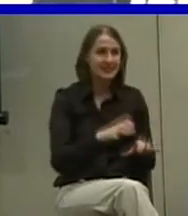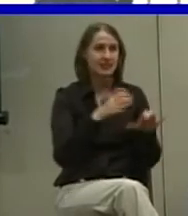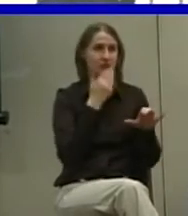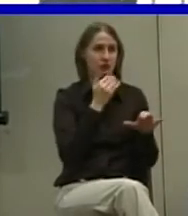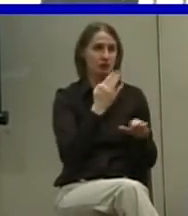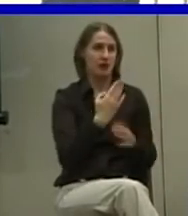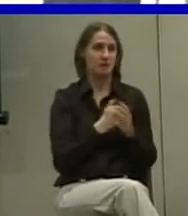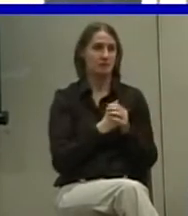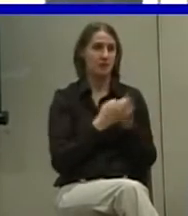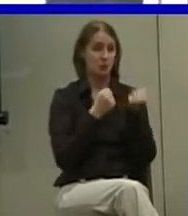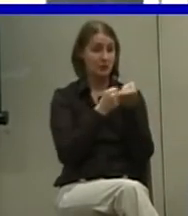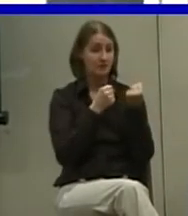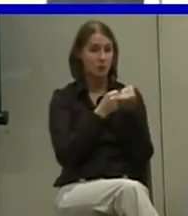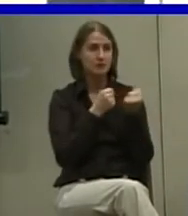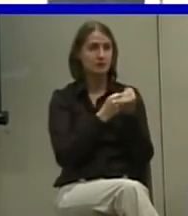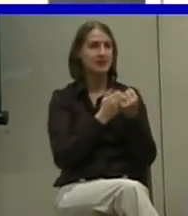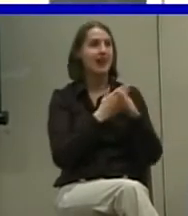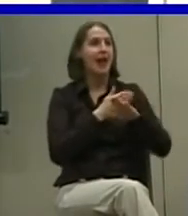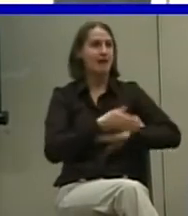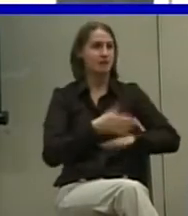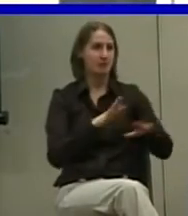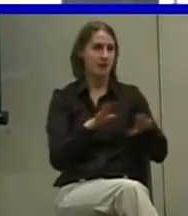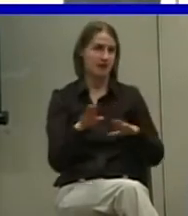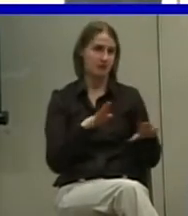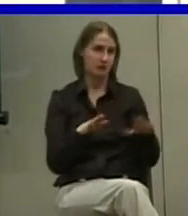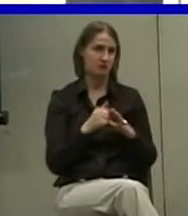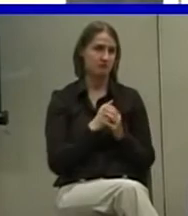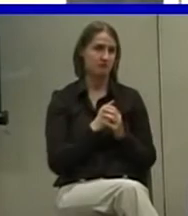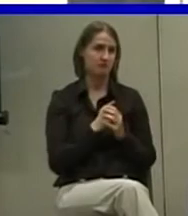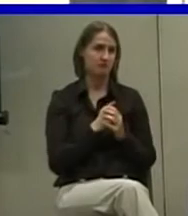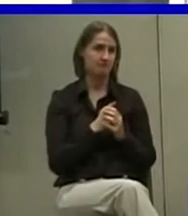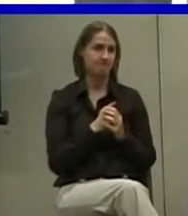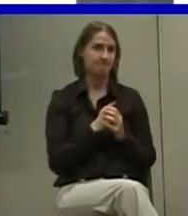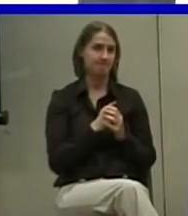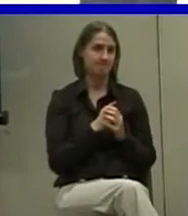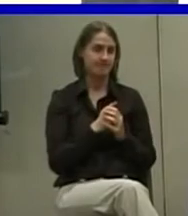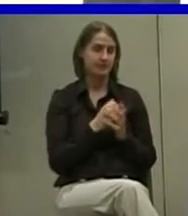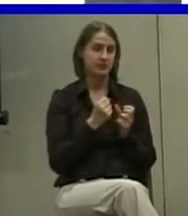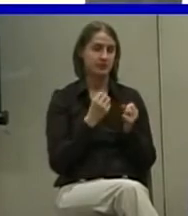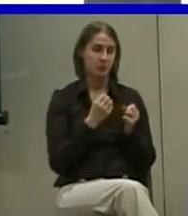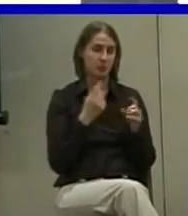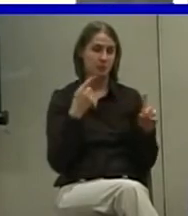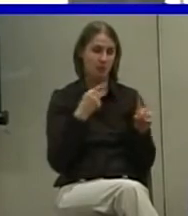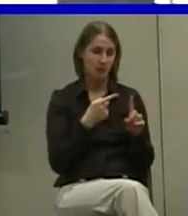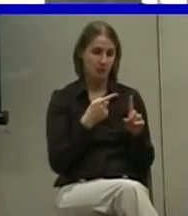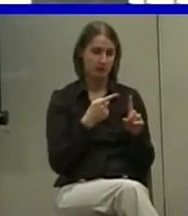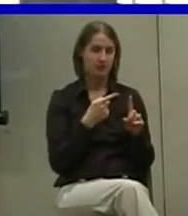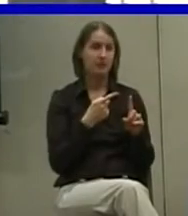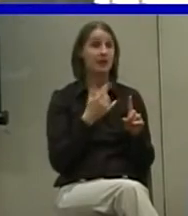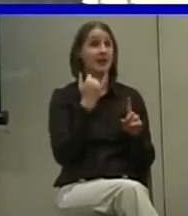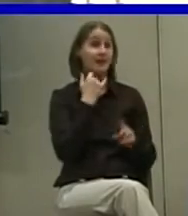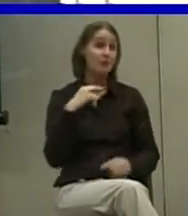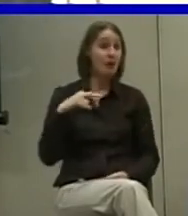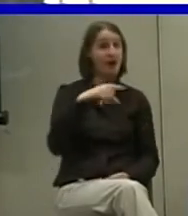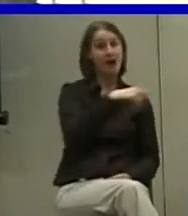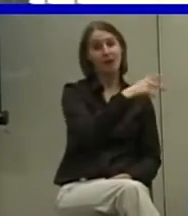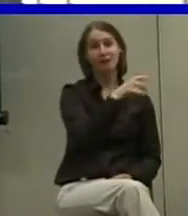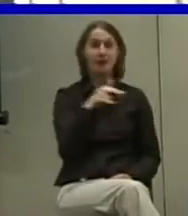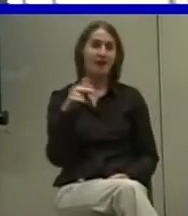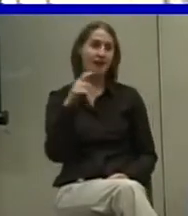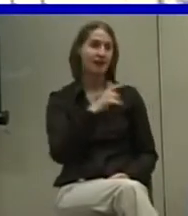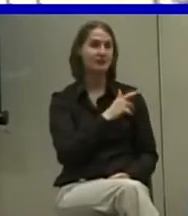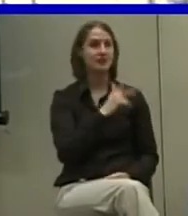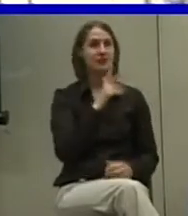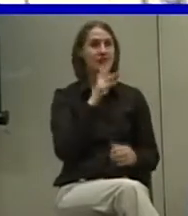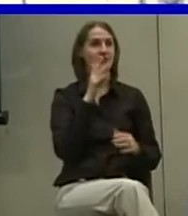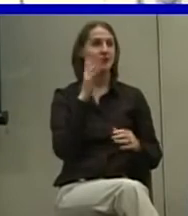Reinforcement is something that happens after behavior. So, that means walking around all day, throwing